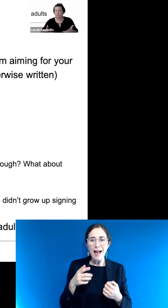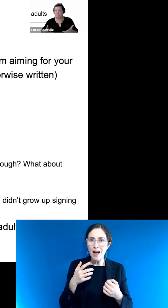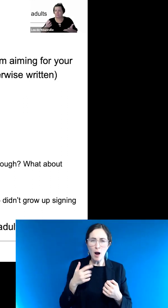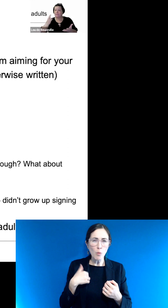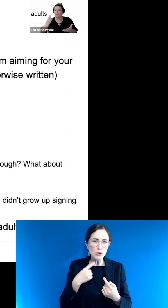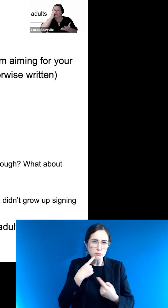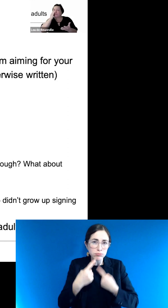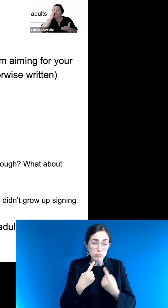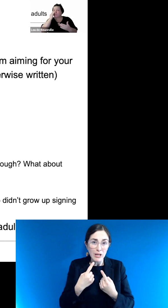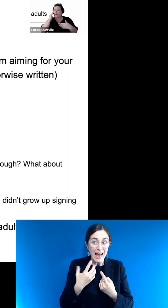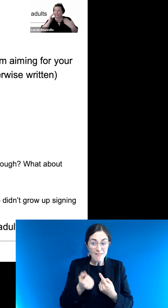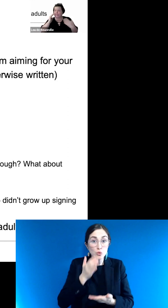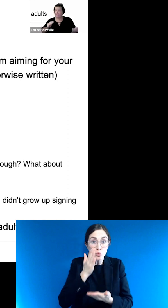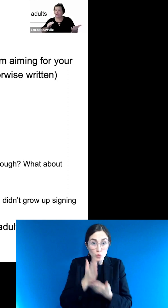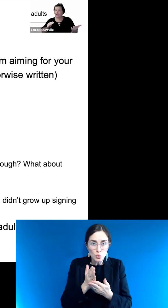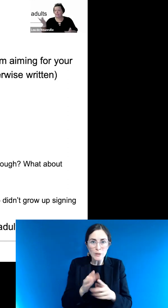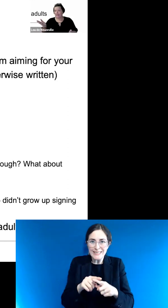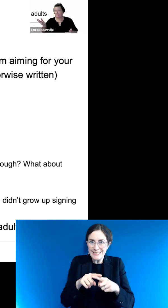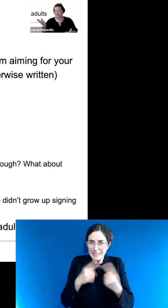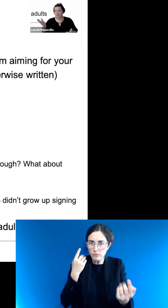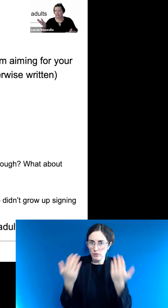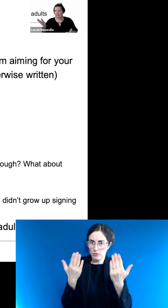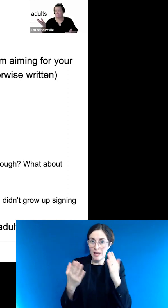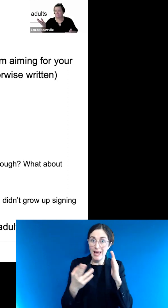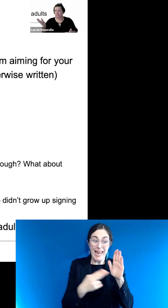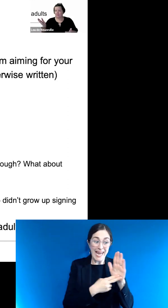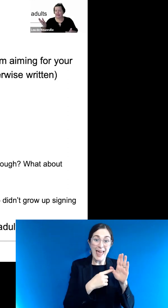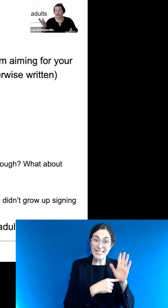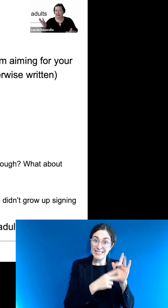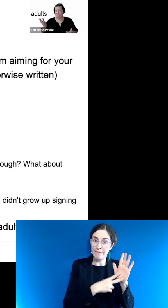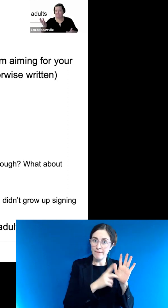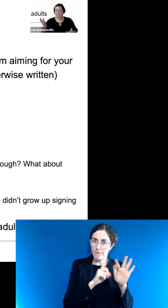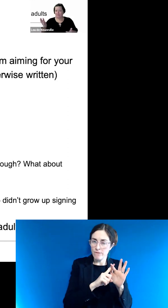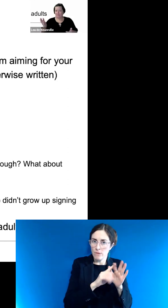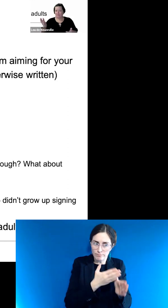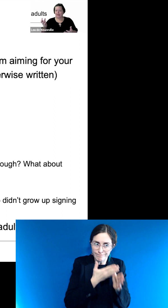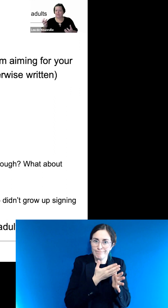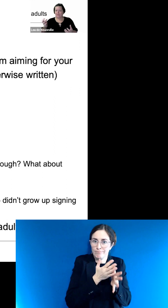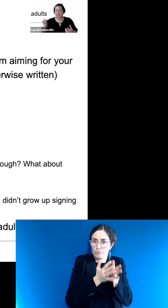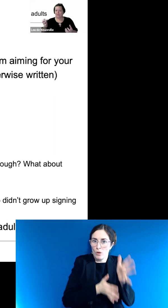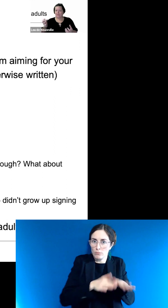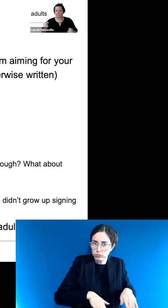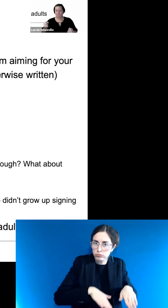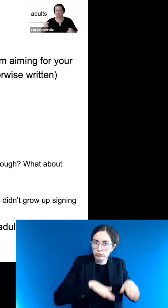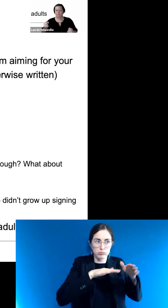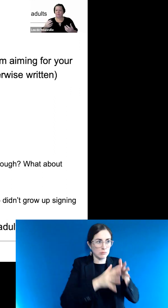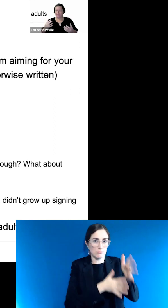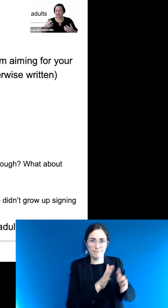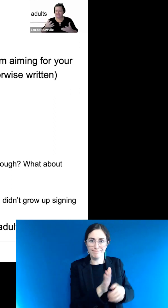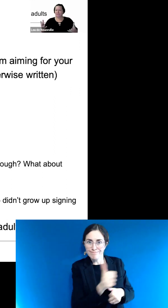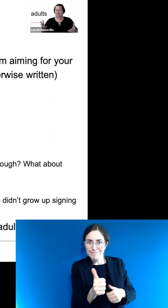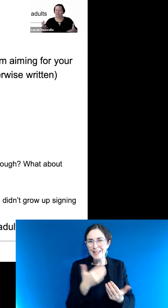real differences between native signers and late signers. I have a lot of trouble working